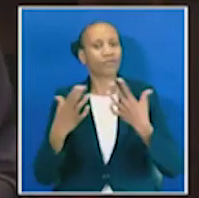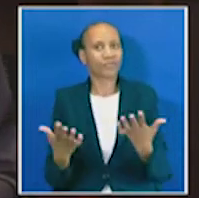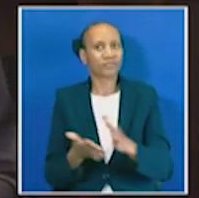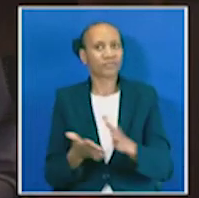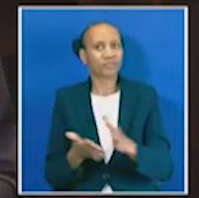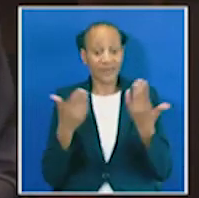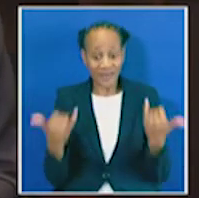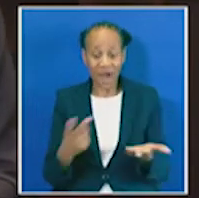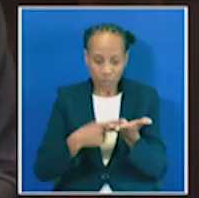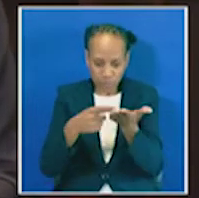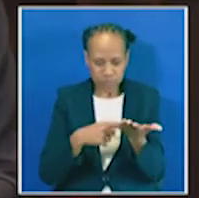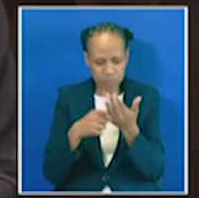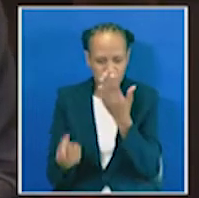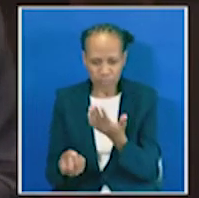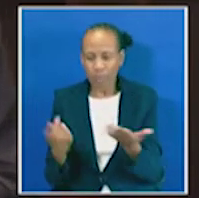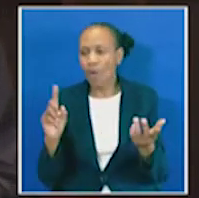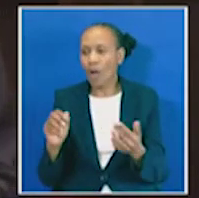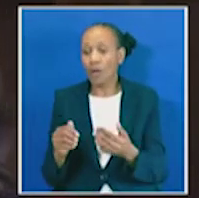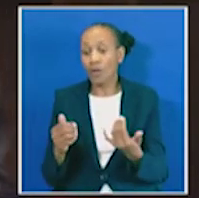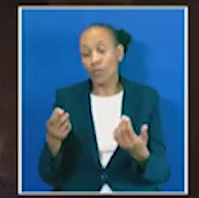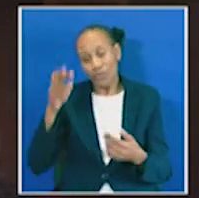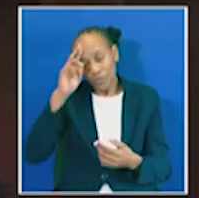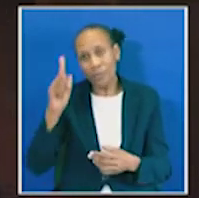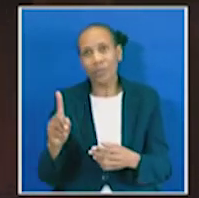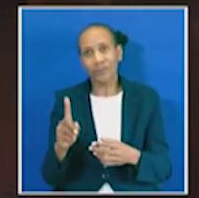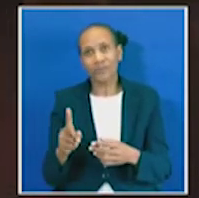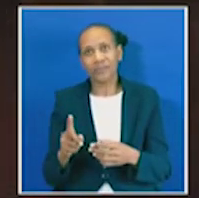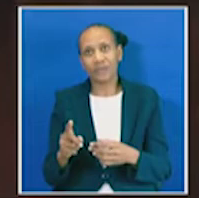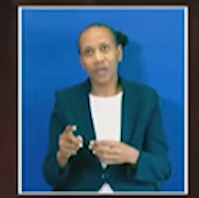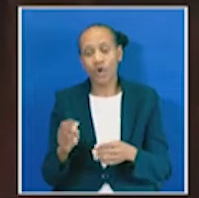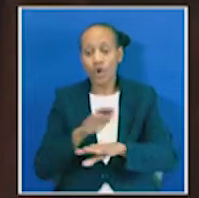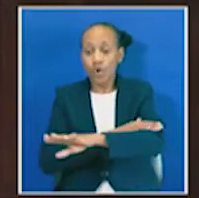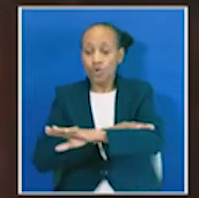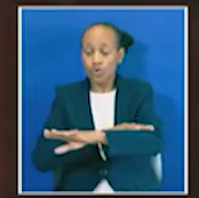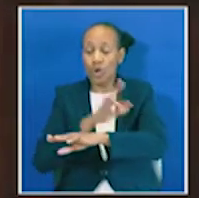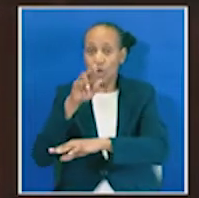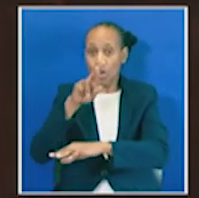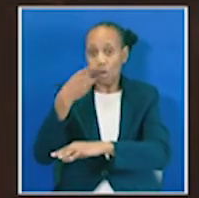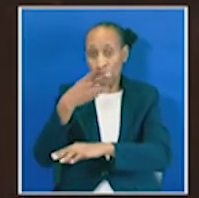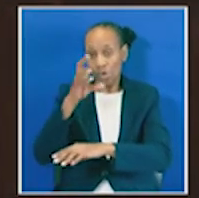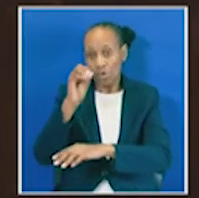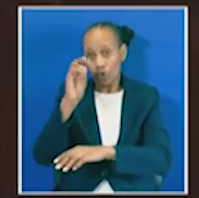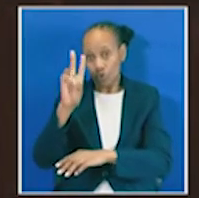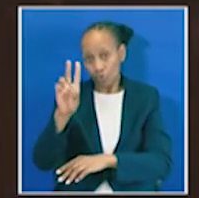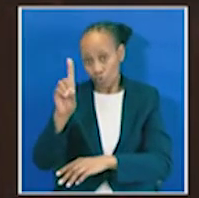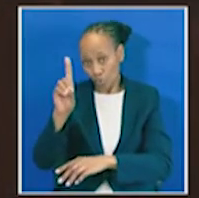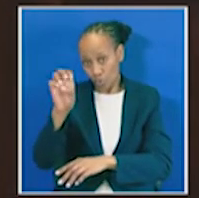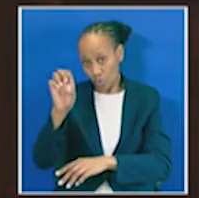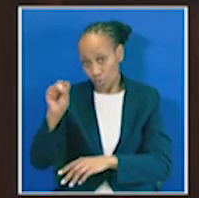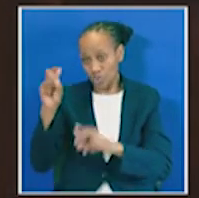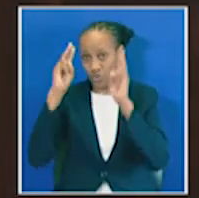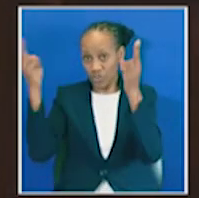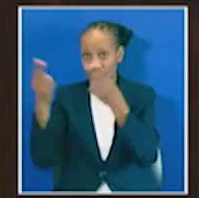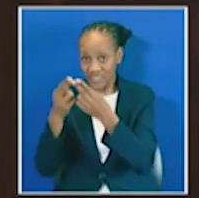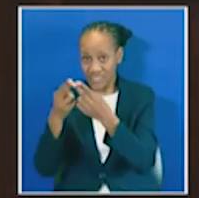The debate today takes place against the backdrop of the closure of the Rhodes campus after female student protest